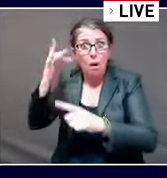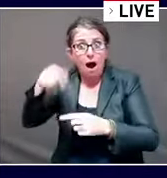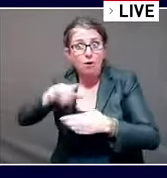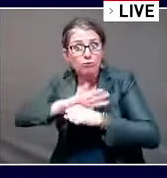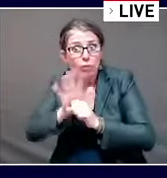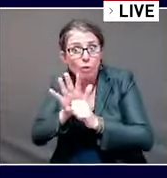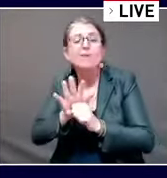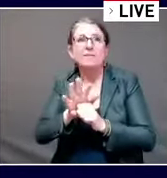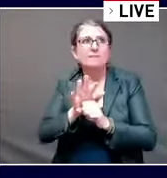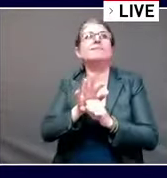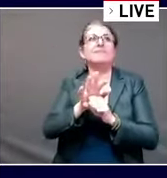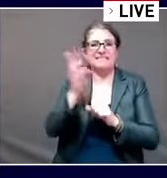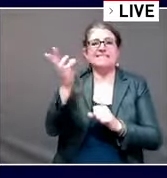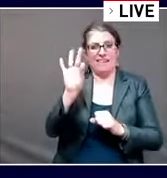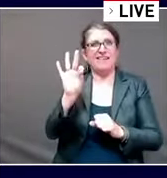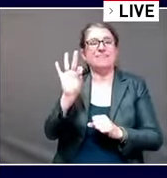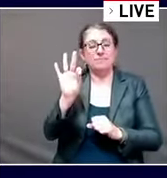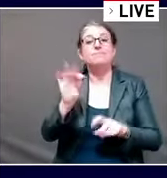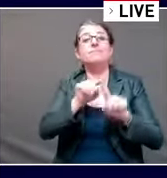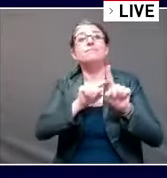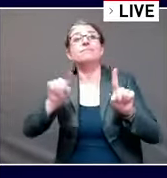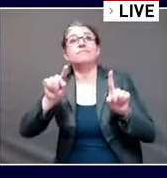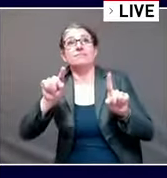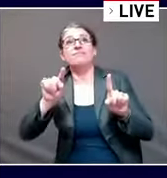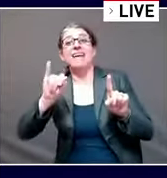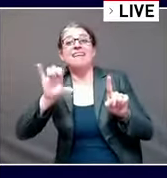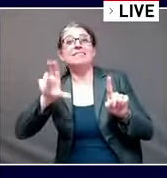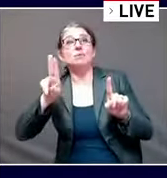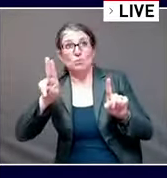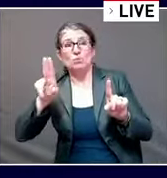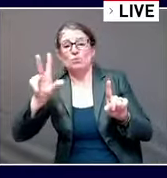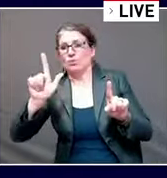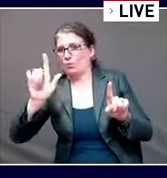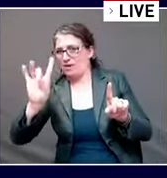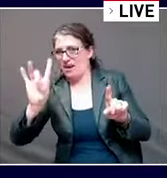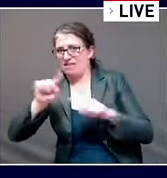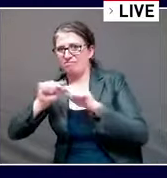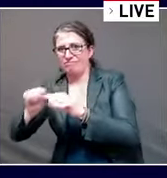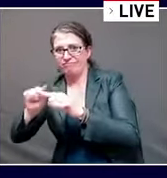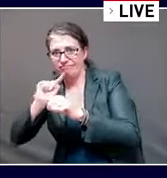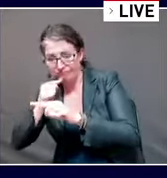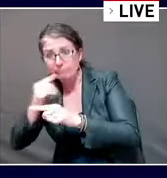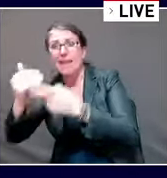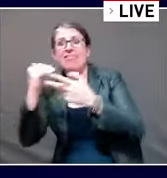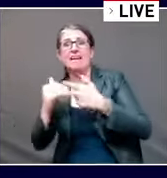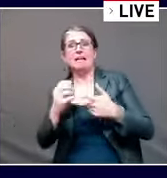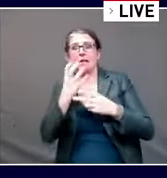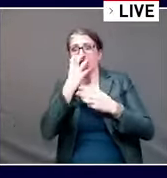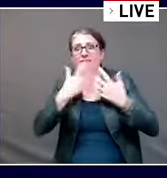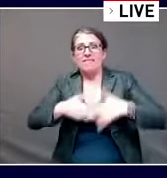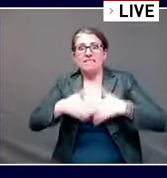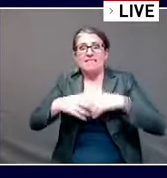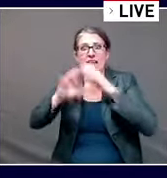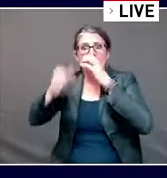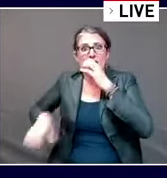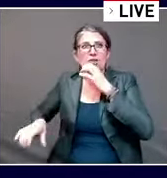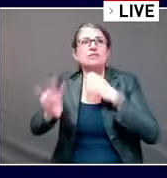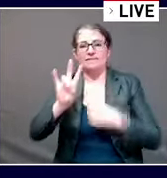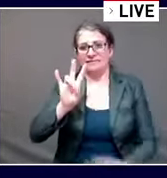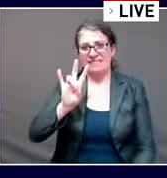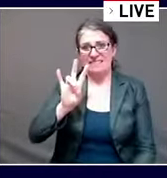7 of whom are on ventilators. I'd like to take a second to pause there, because I think it's important that we recall that these